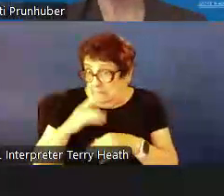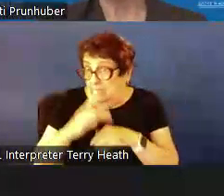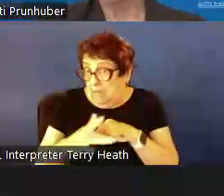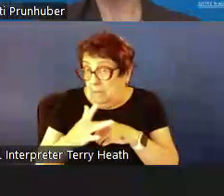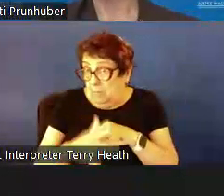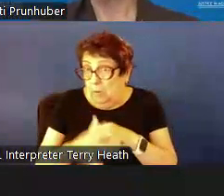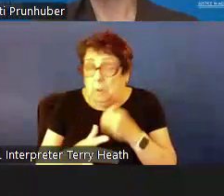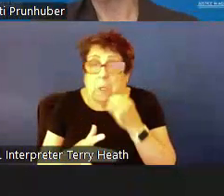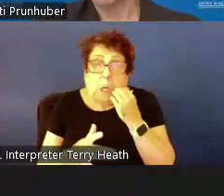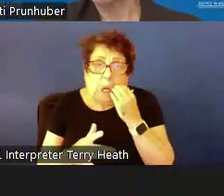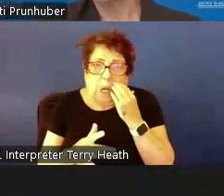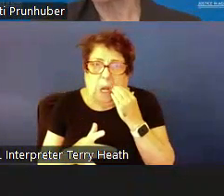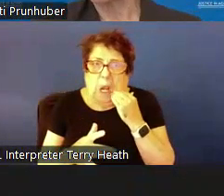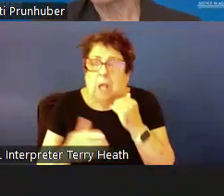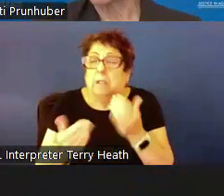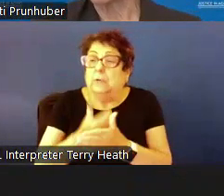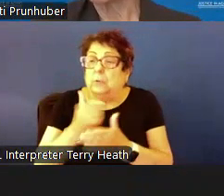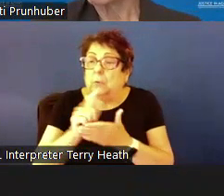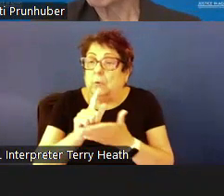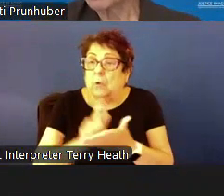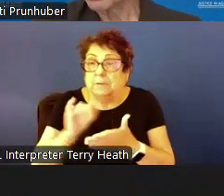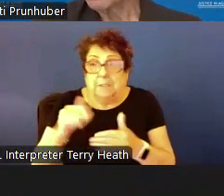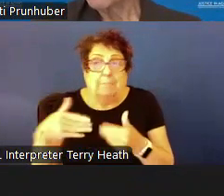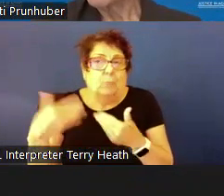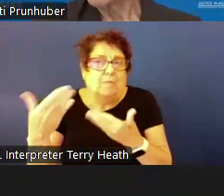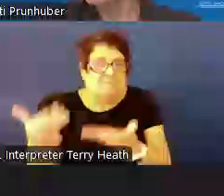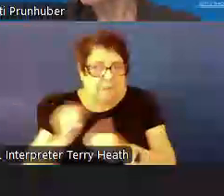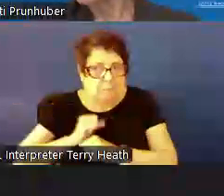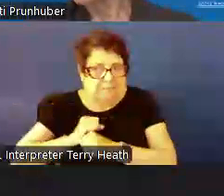and new laws that provide protection.